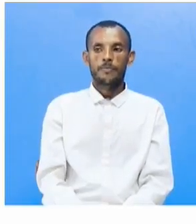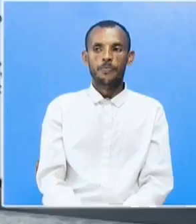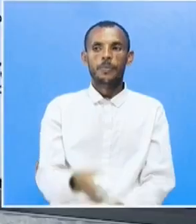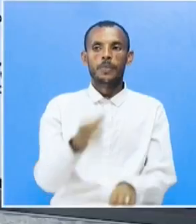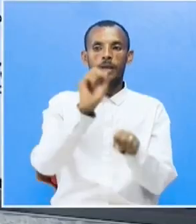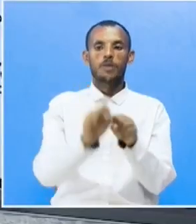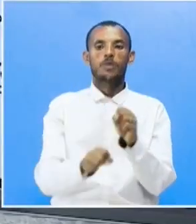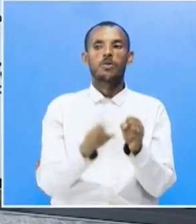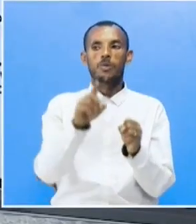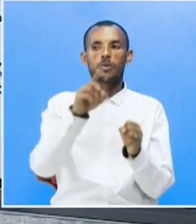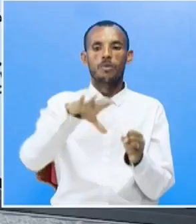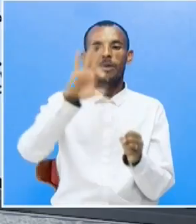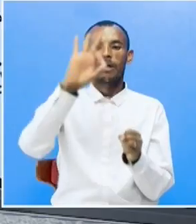So you will have this.